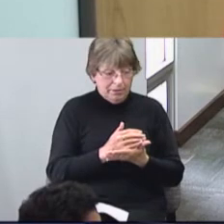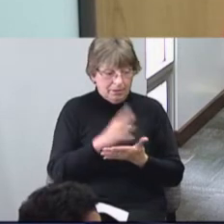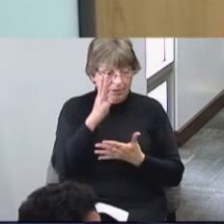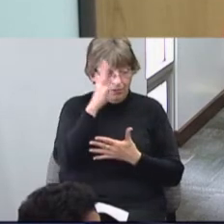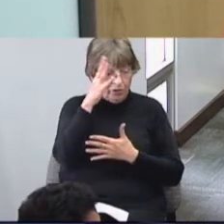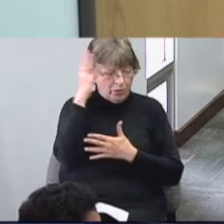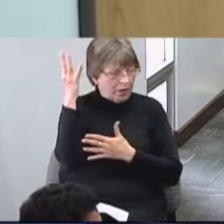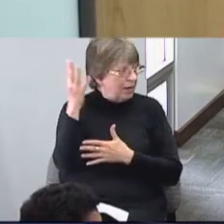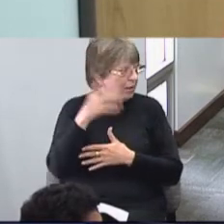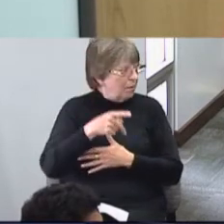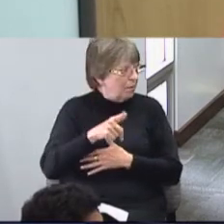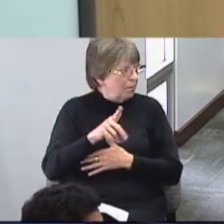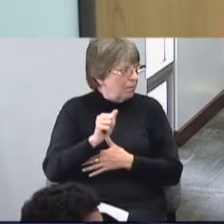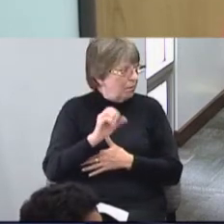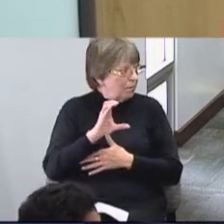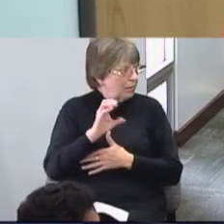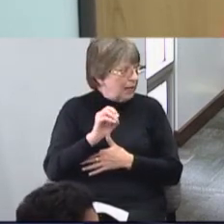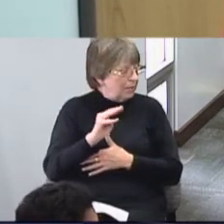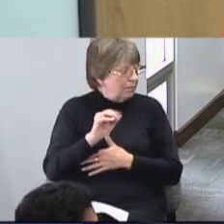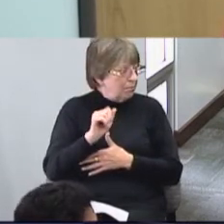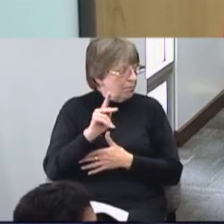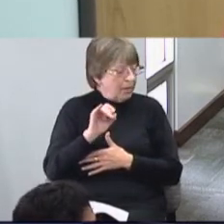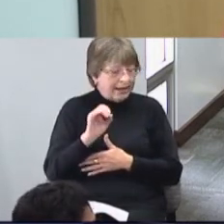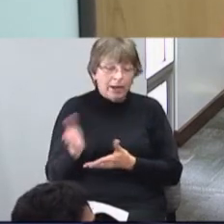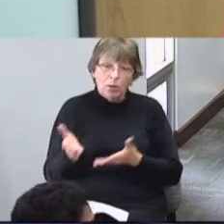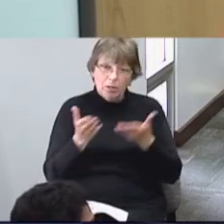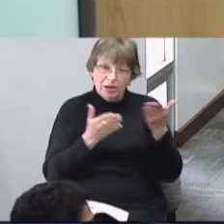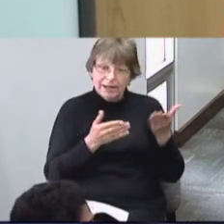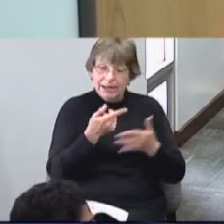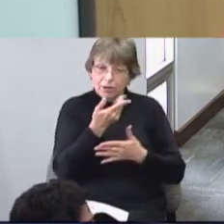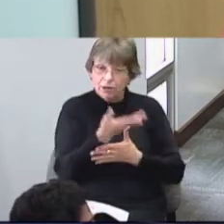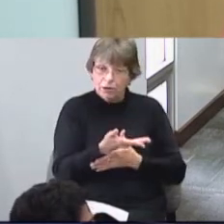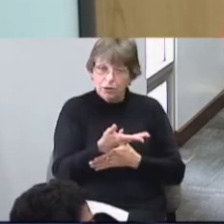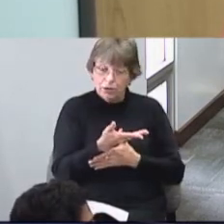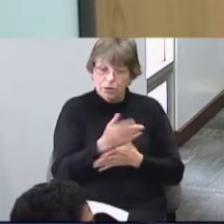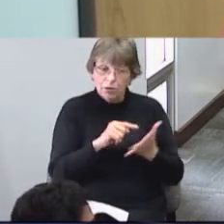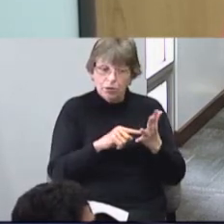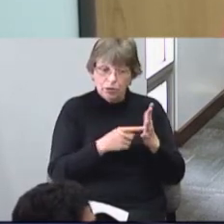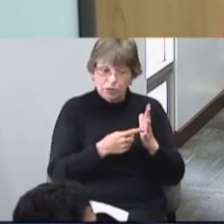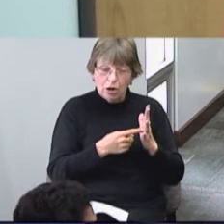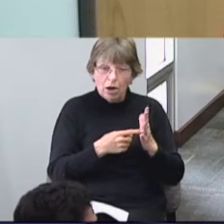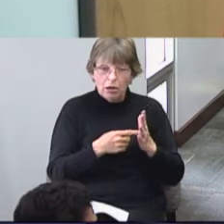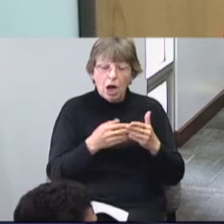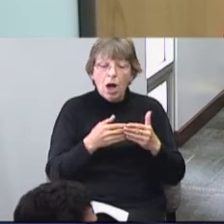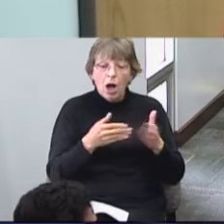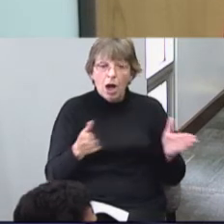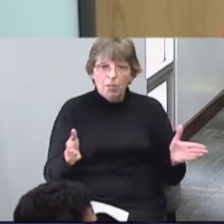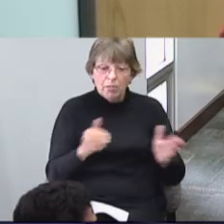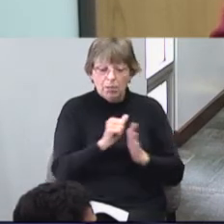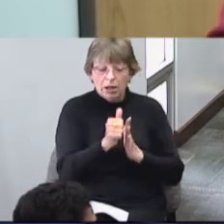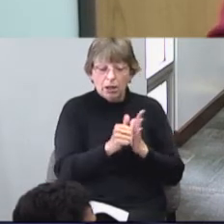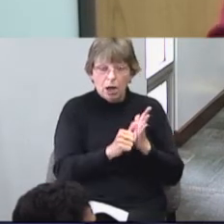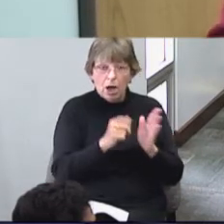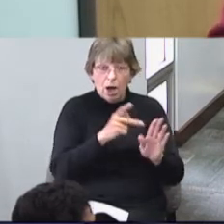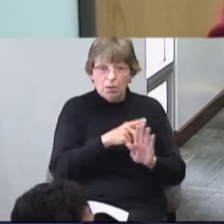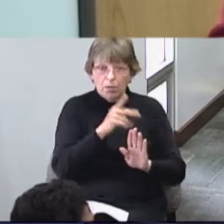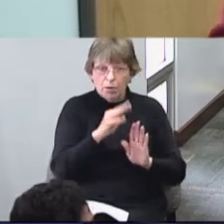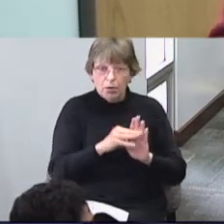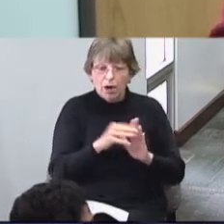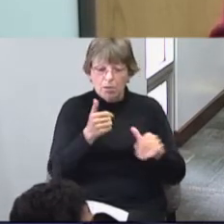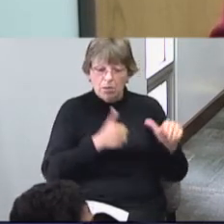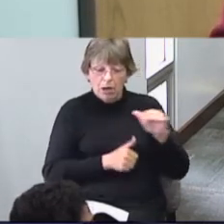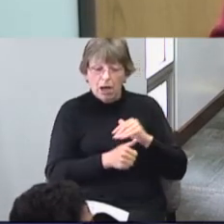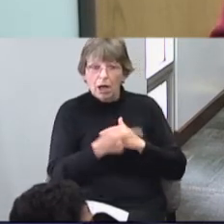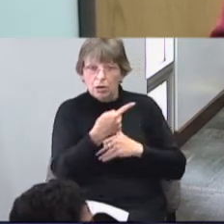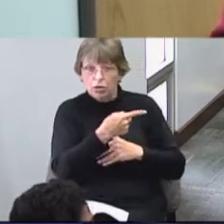Placemaking presented to the City Council a proposal to implement a public art program that would fall under the city's umbrella.